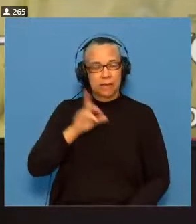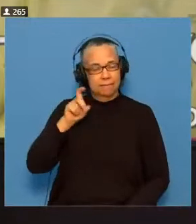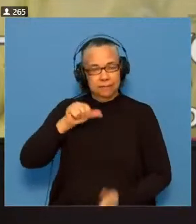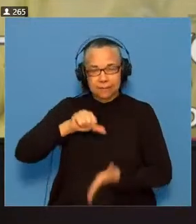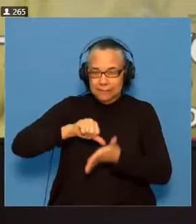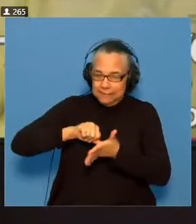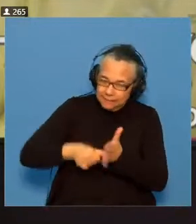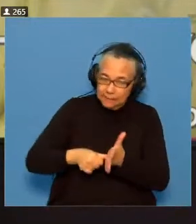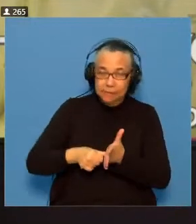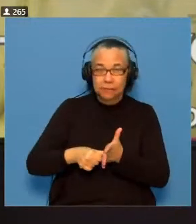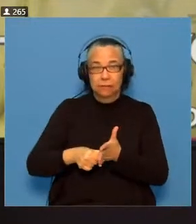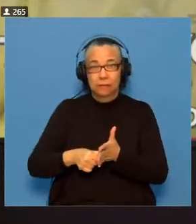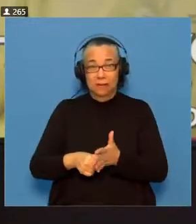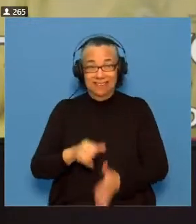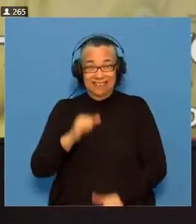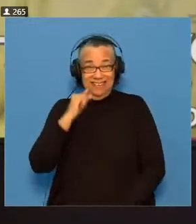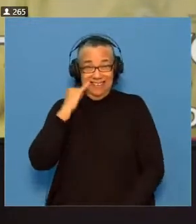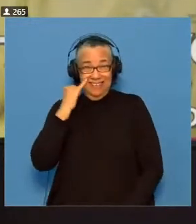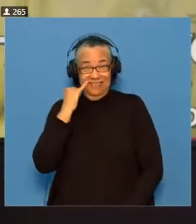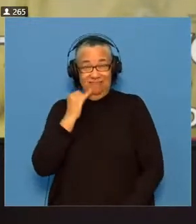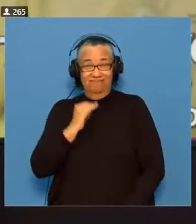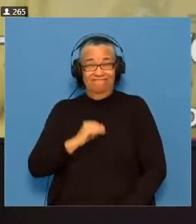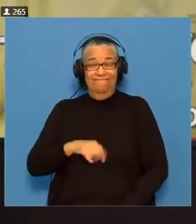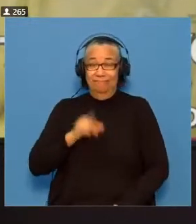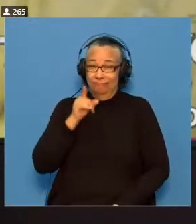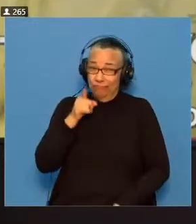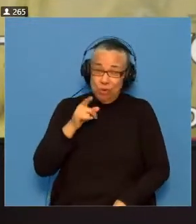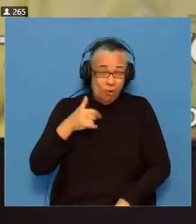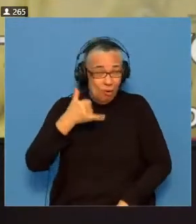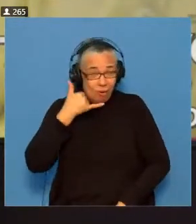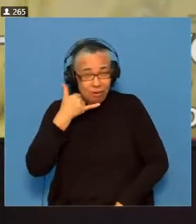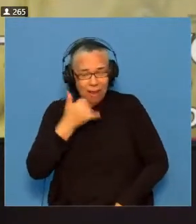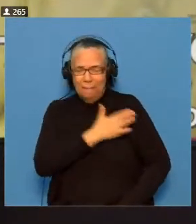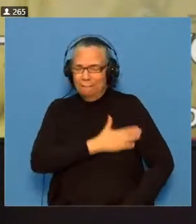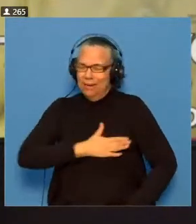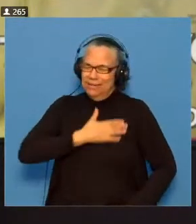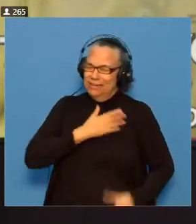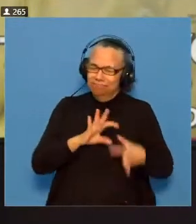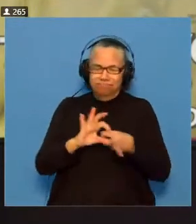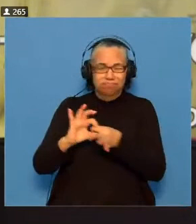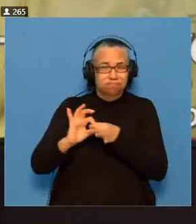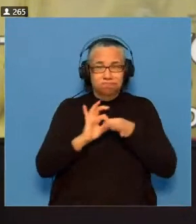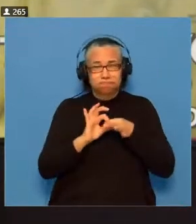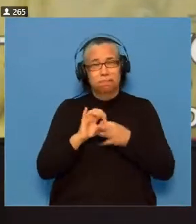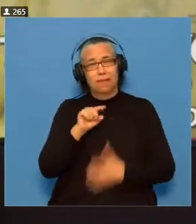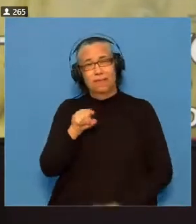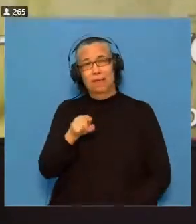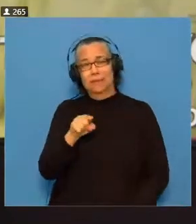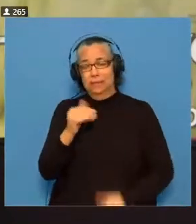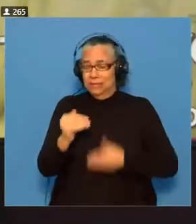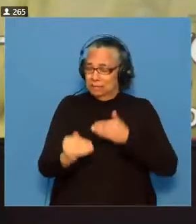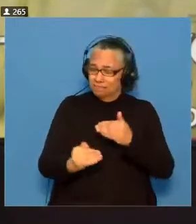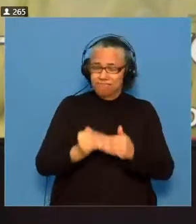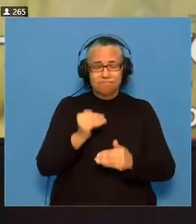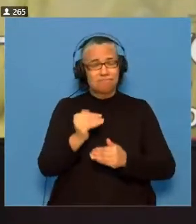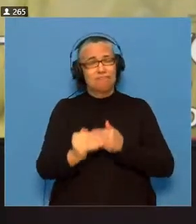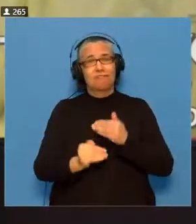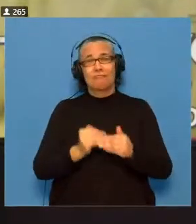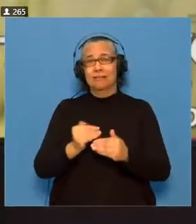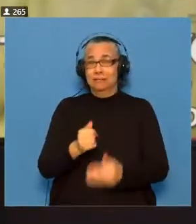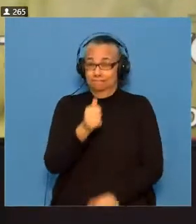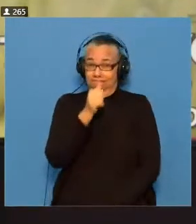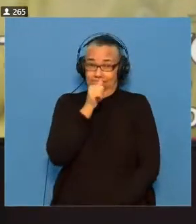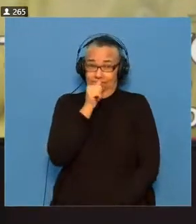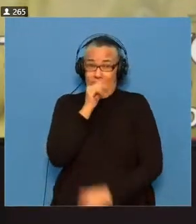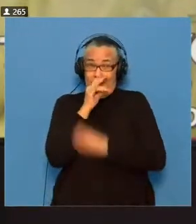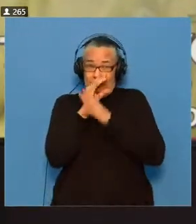enough, if you are contacted by a contact tracer, fully cooperate with them. This whole process is completely